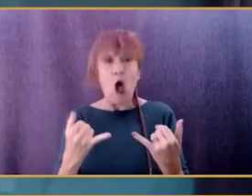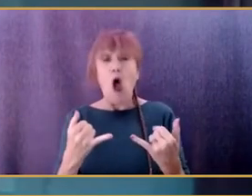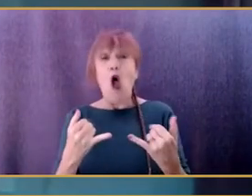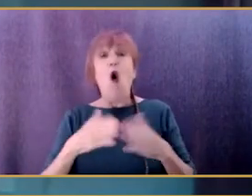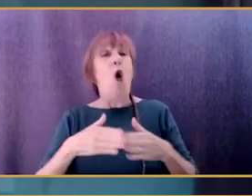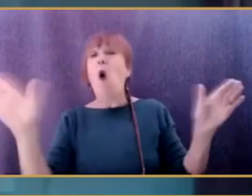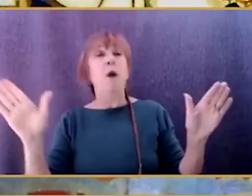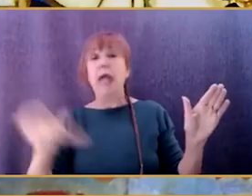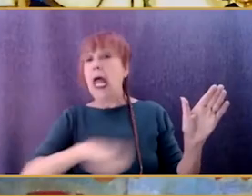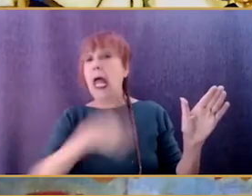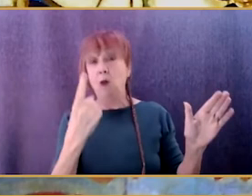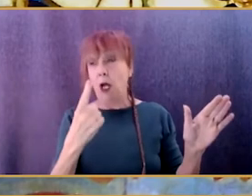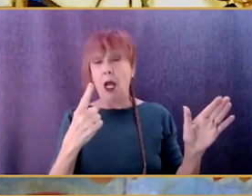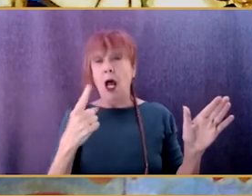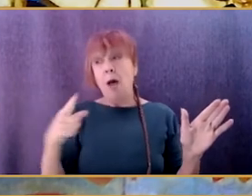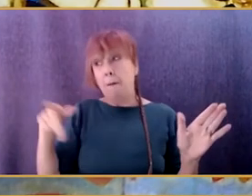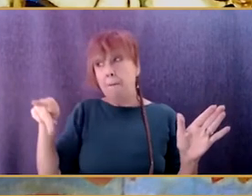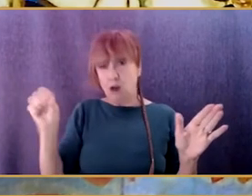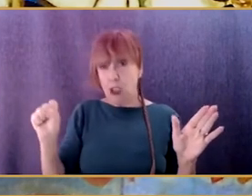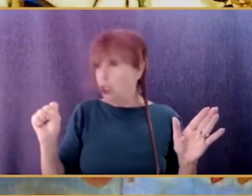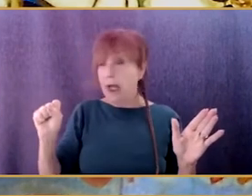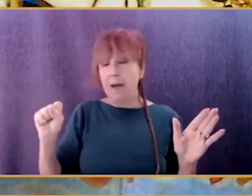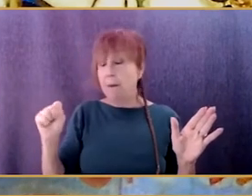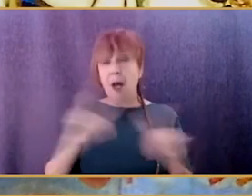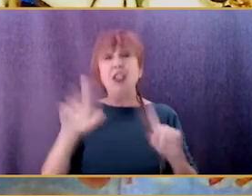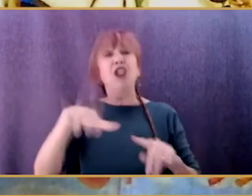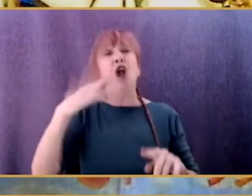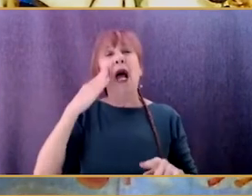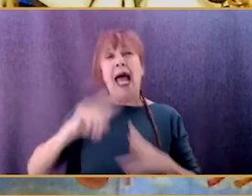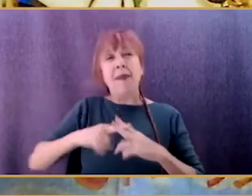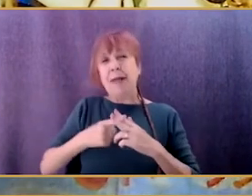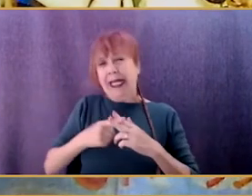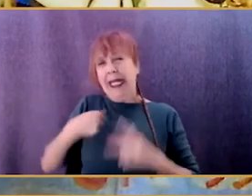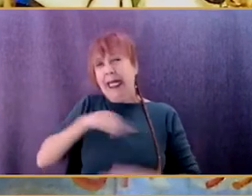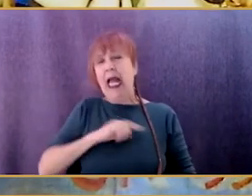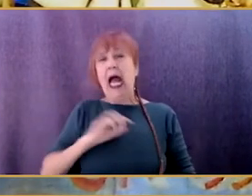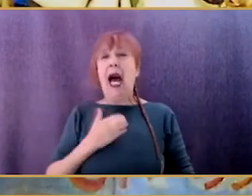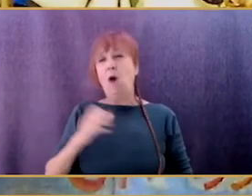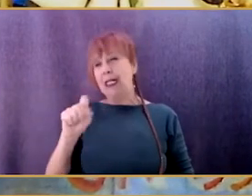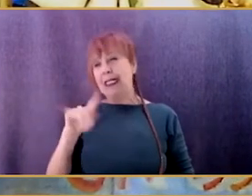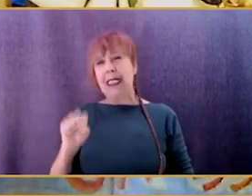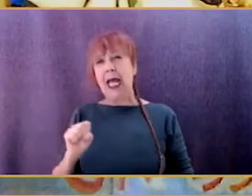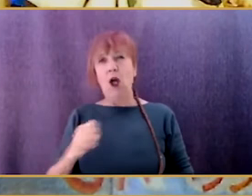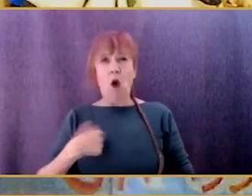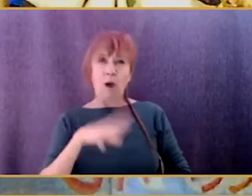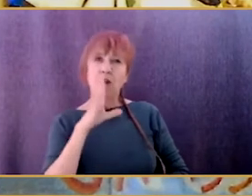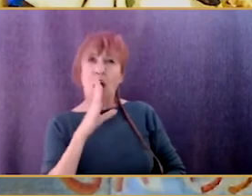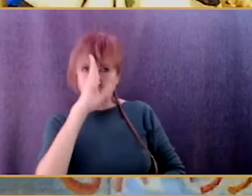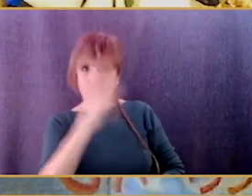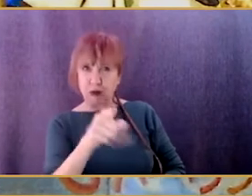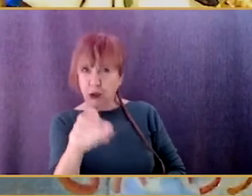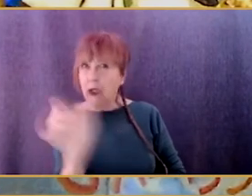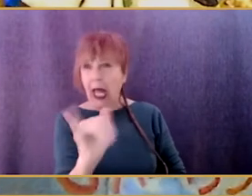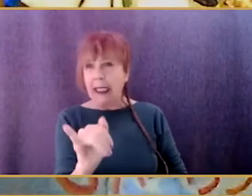doors are open to everybody Not only Patricia's but most all of us at the beginning Our style was we're talking right to you